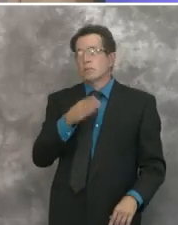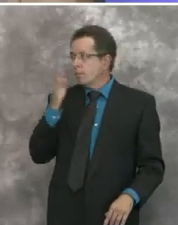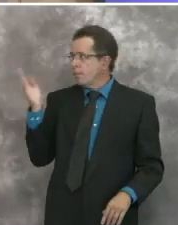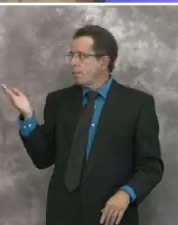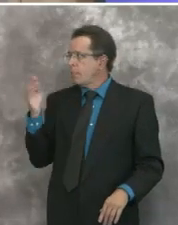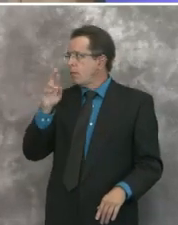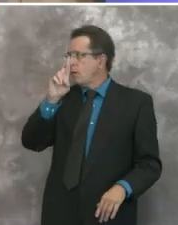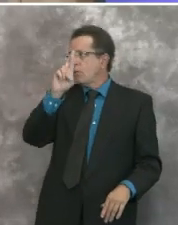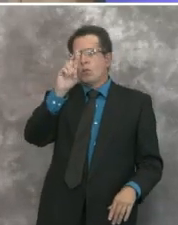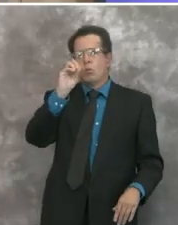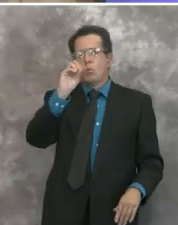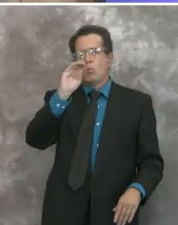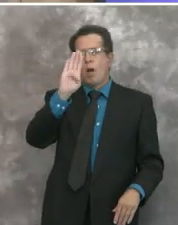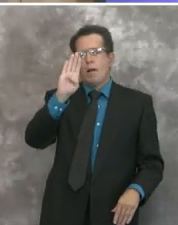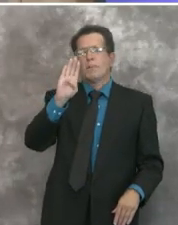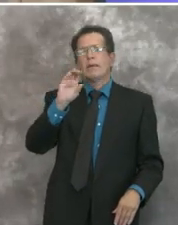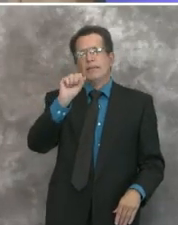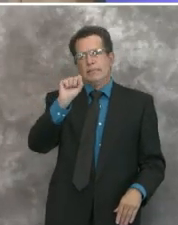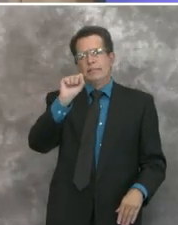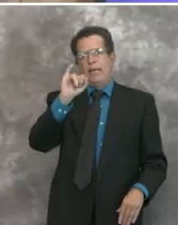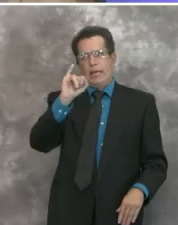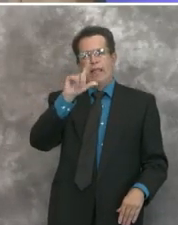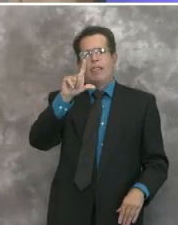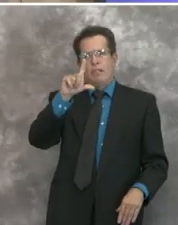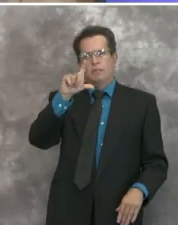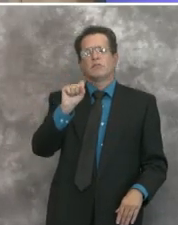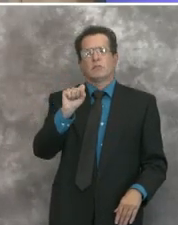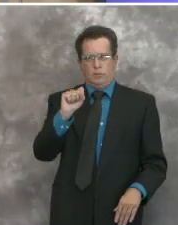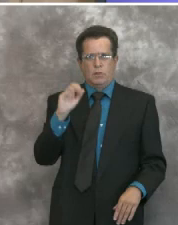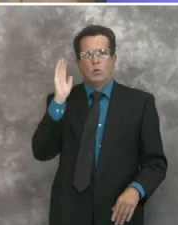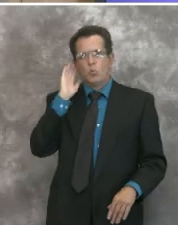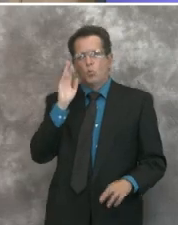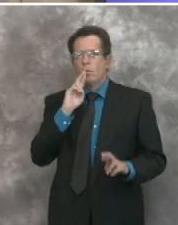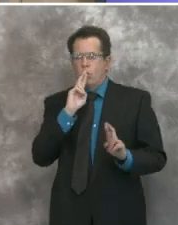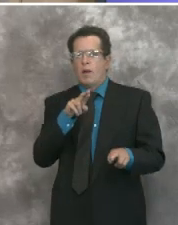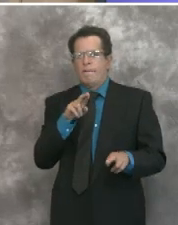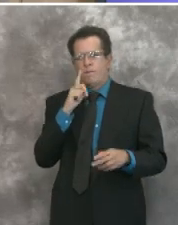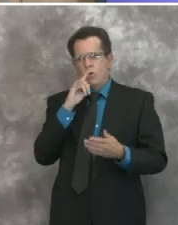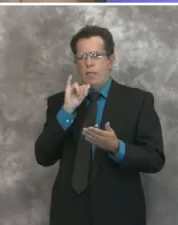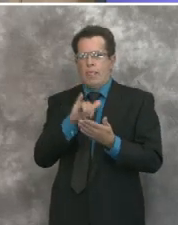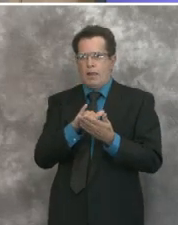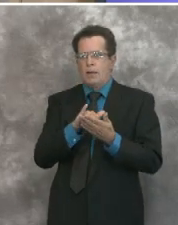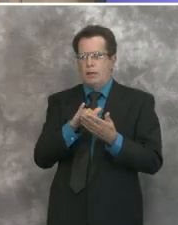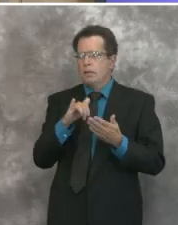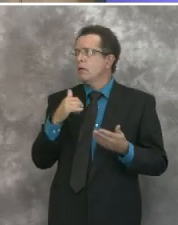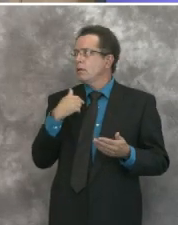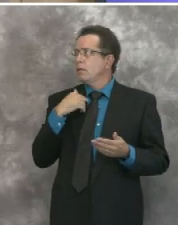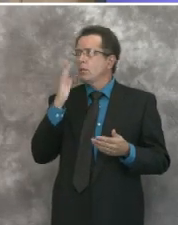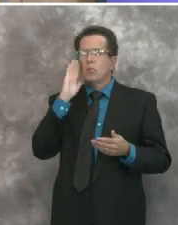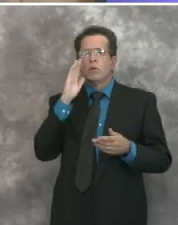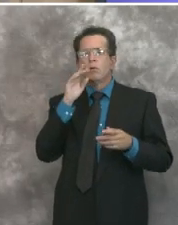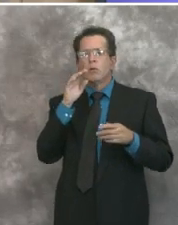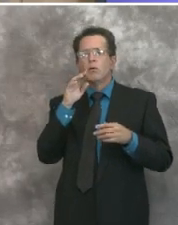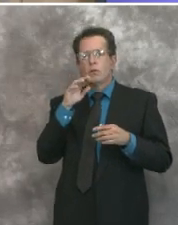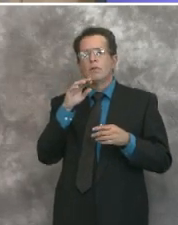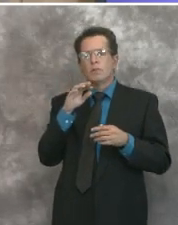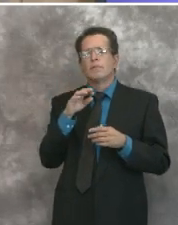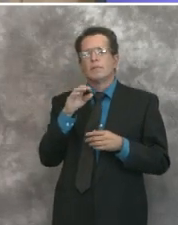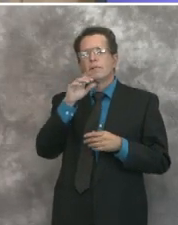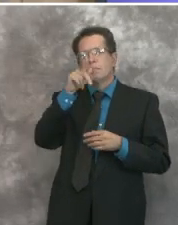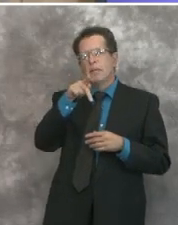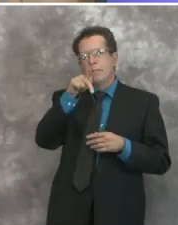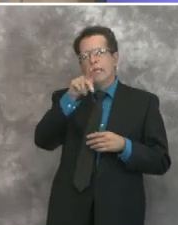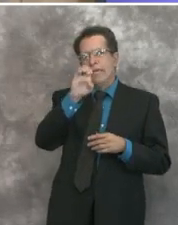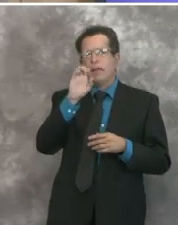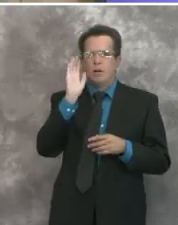Rob Sills is here. He can give you an update on the PPE. We'll have to defer comment on the specific Cal OSHA issues.